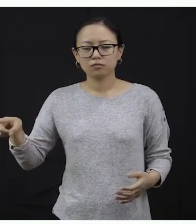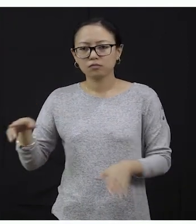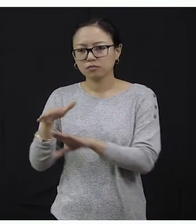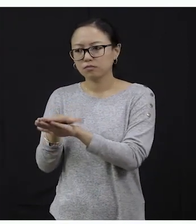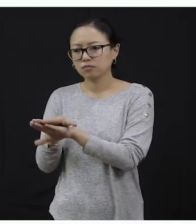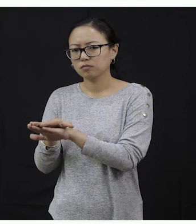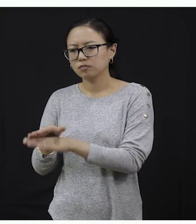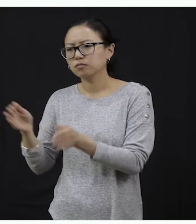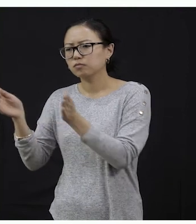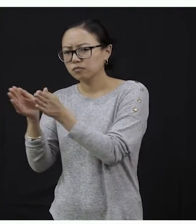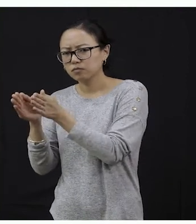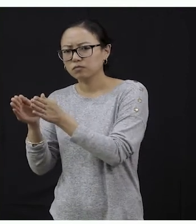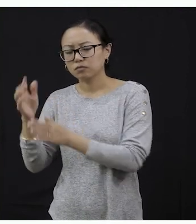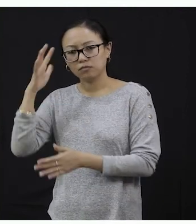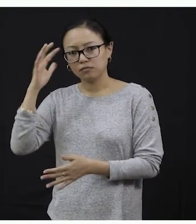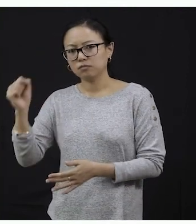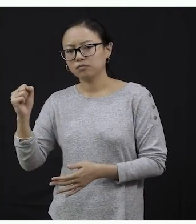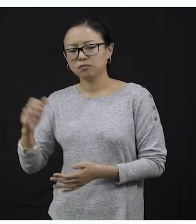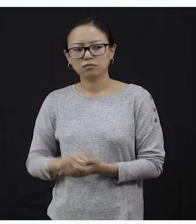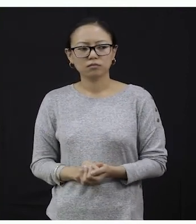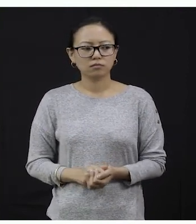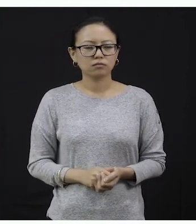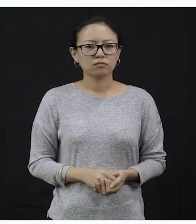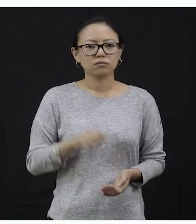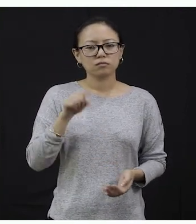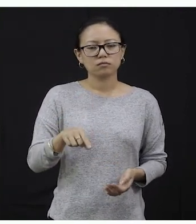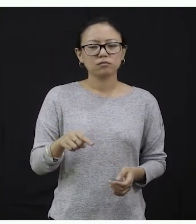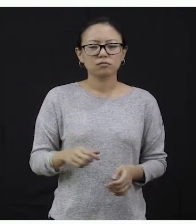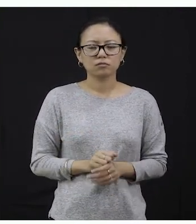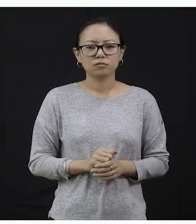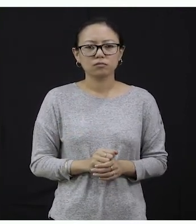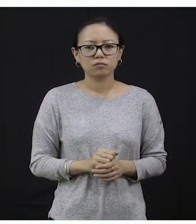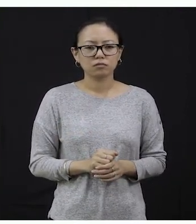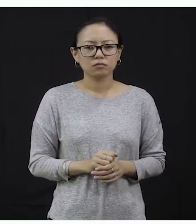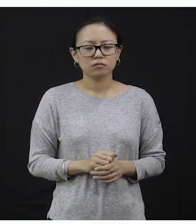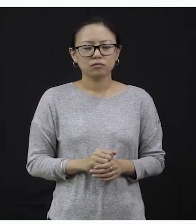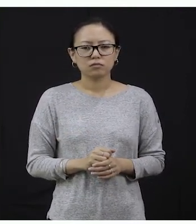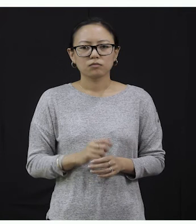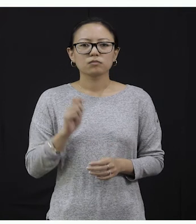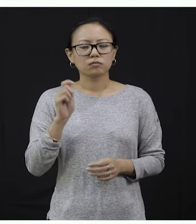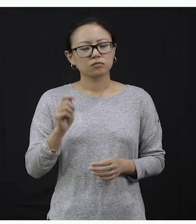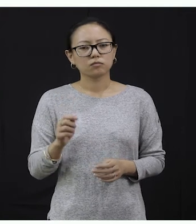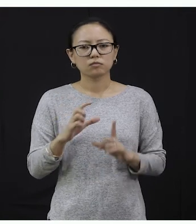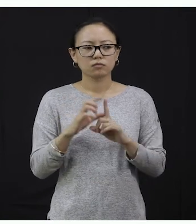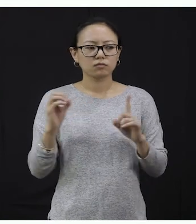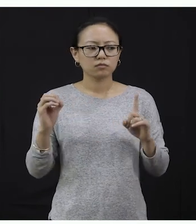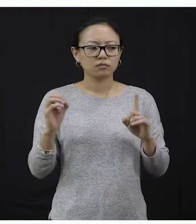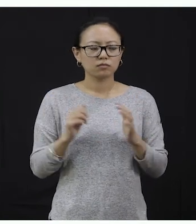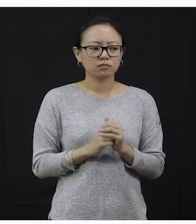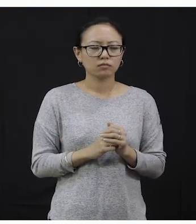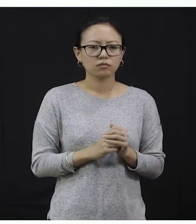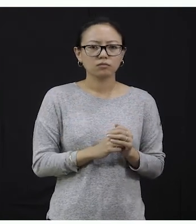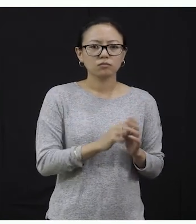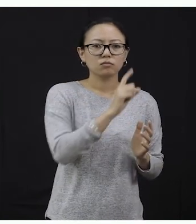So let's do some exercises here. See, 12 and 8, okay? 12 and 8. So here, first you compare the numbers. Which one